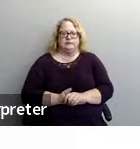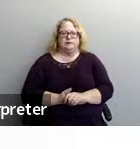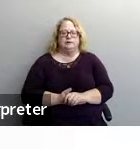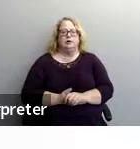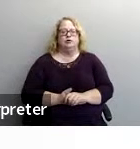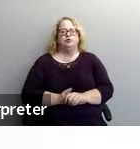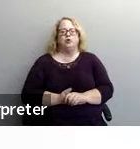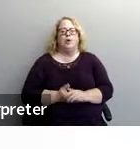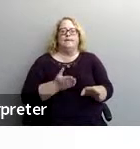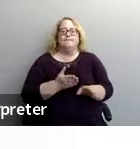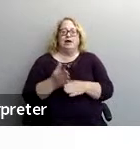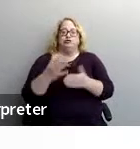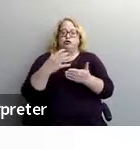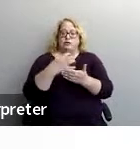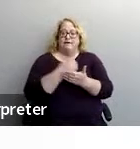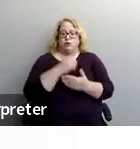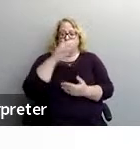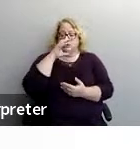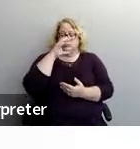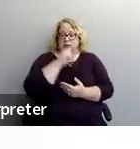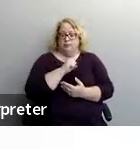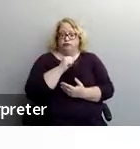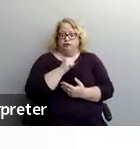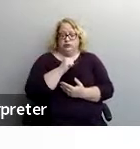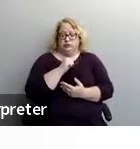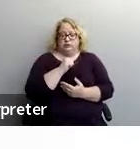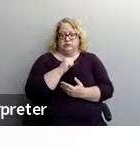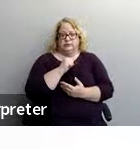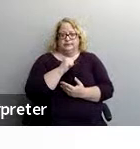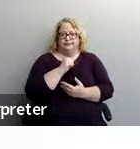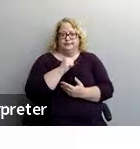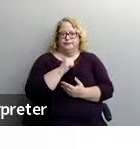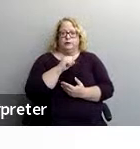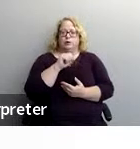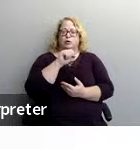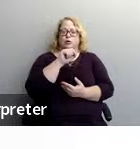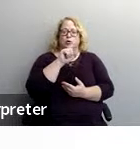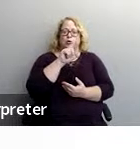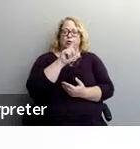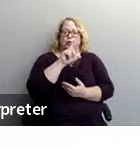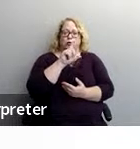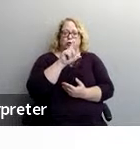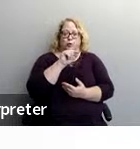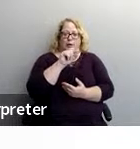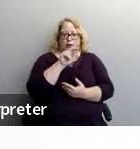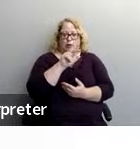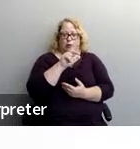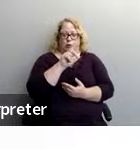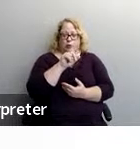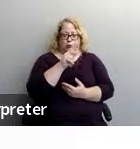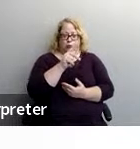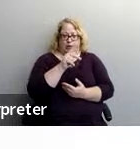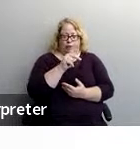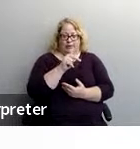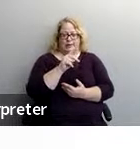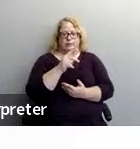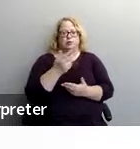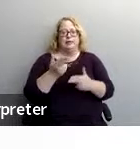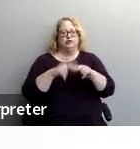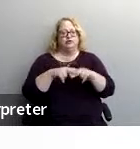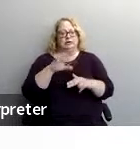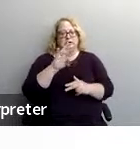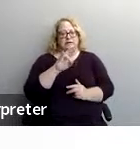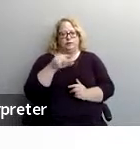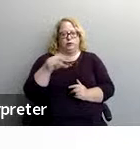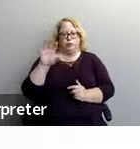And so major revenue assumptions as we go into the budget year. 2023 is reassessment, so historically that's increased $7 to